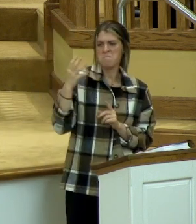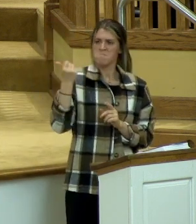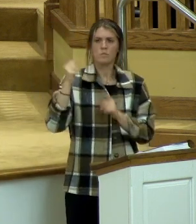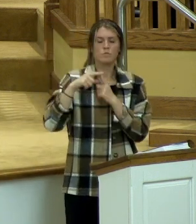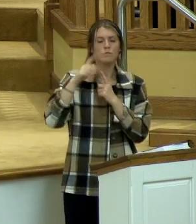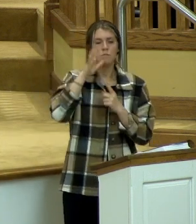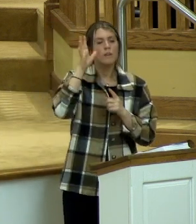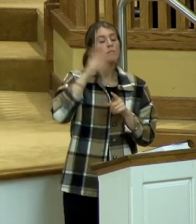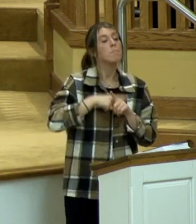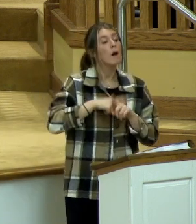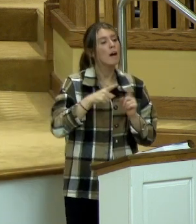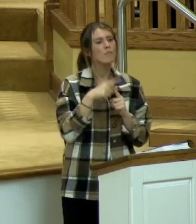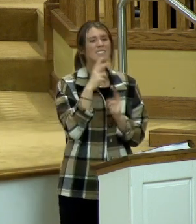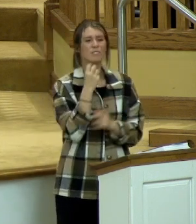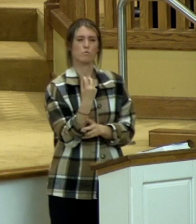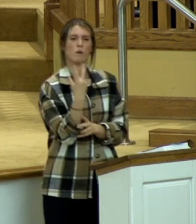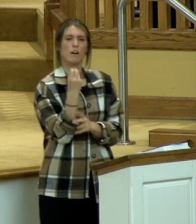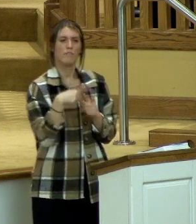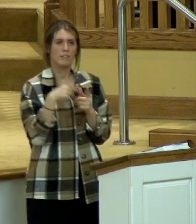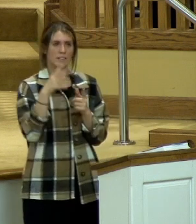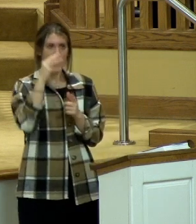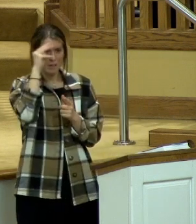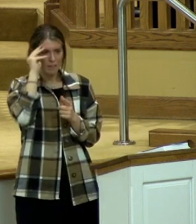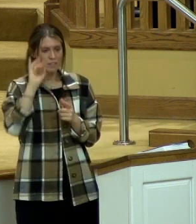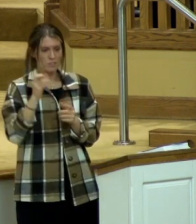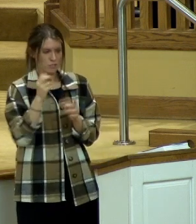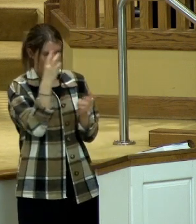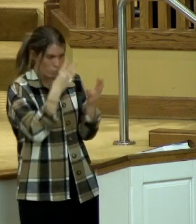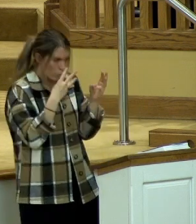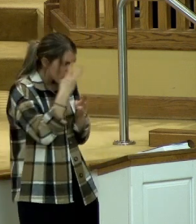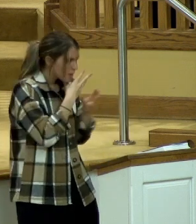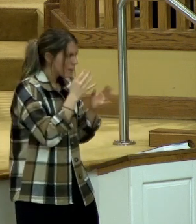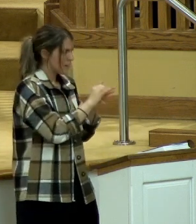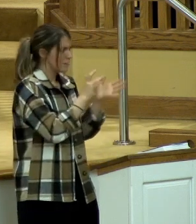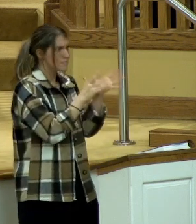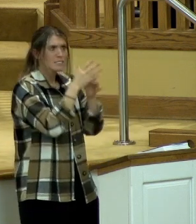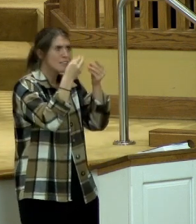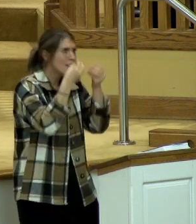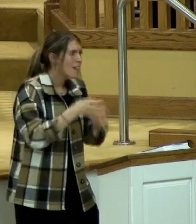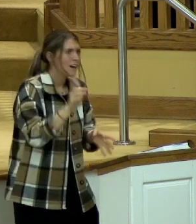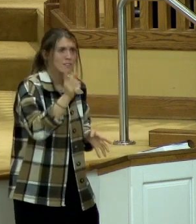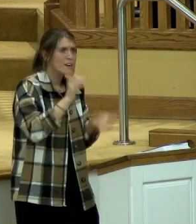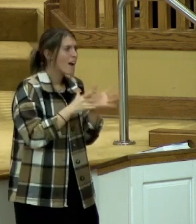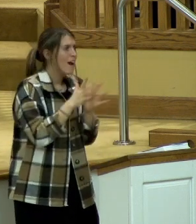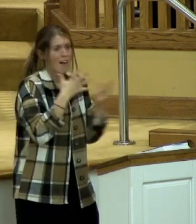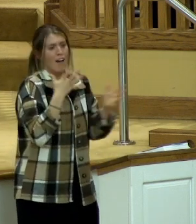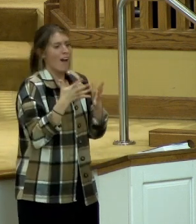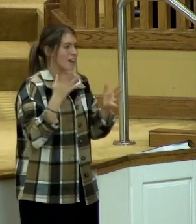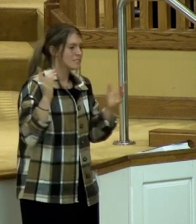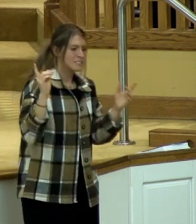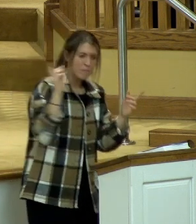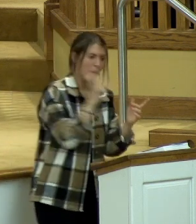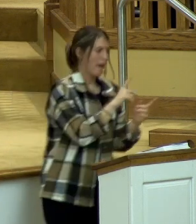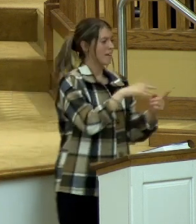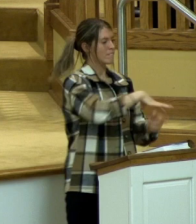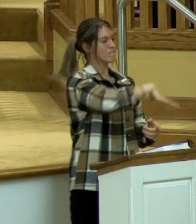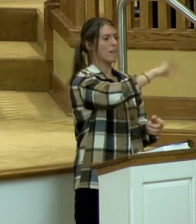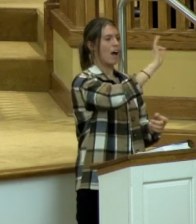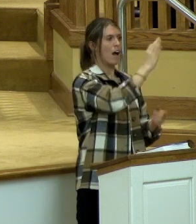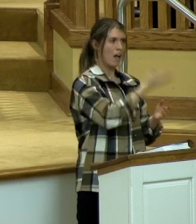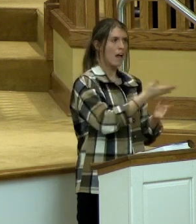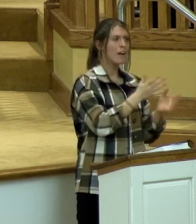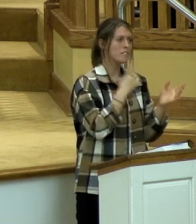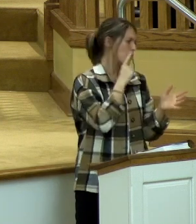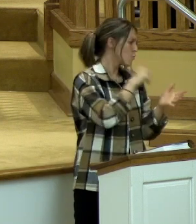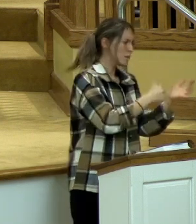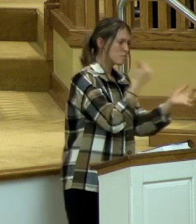at 12 years old, when his parents were worried that he was lost, and they came back and found him, and they said, "What